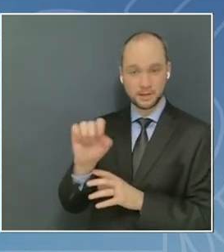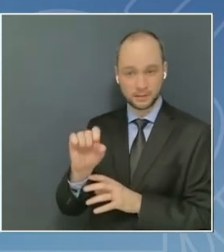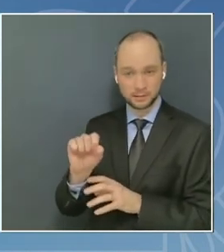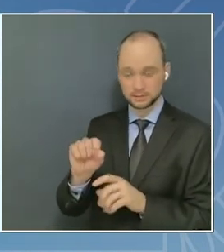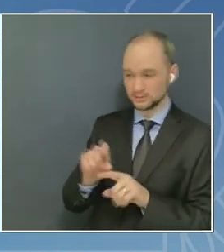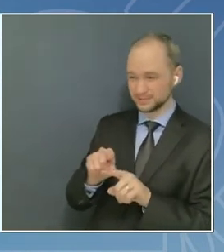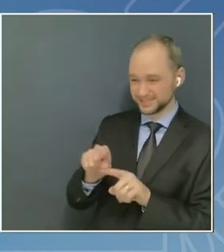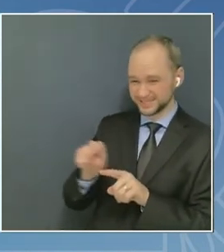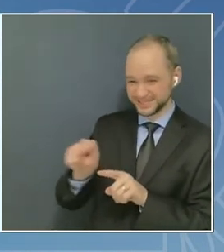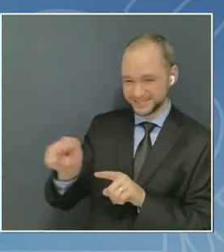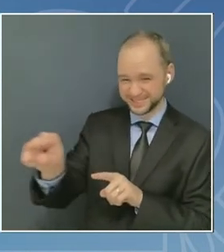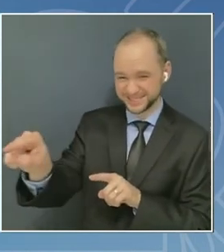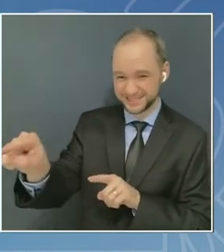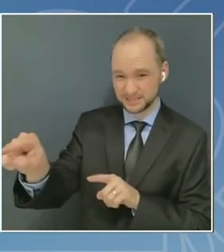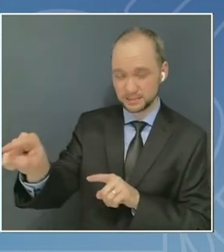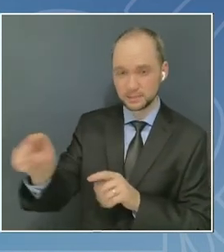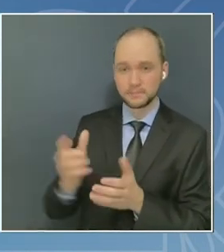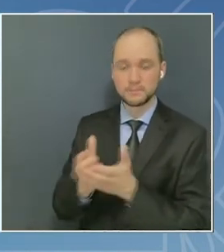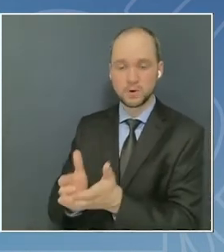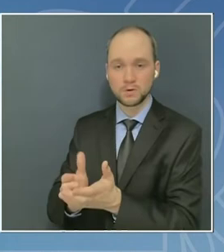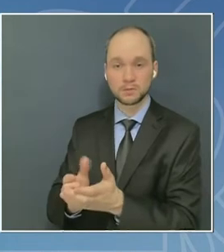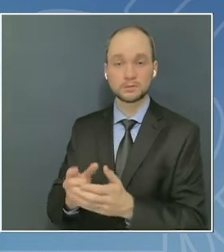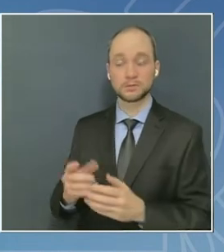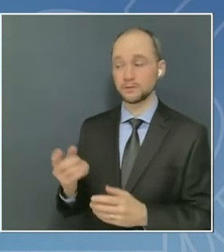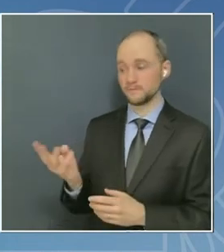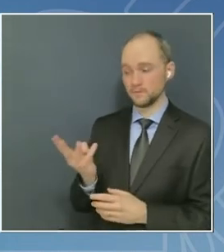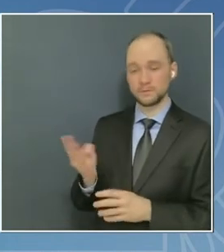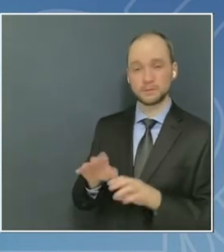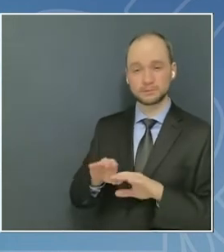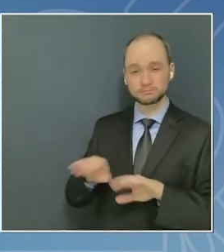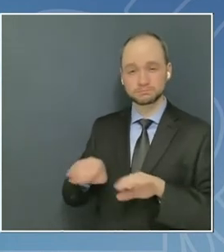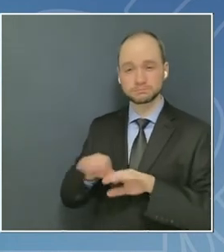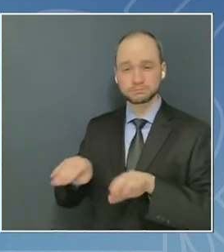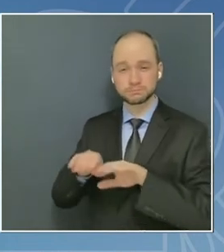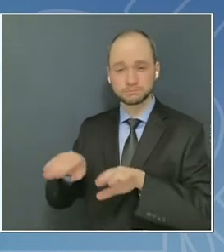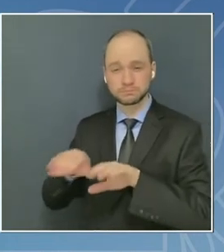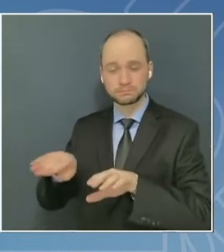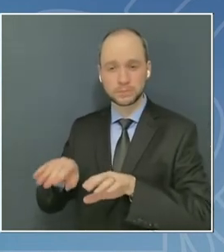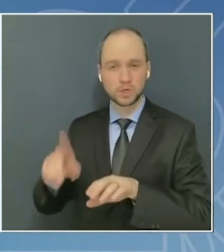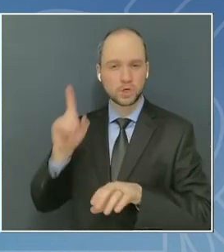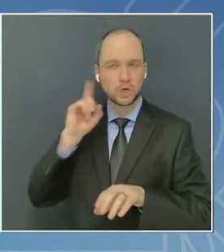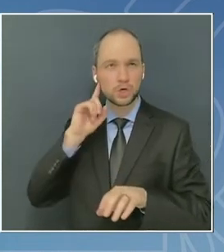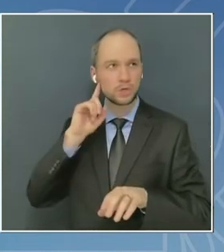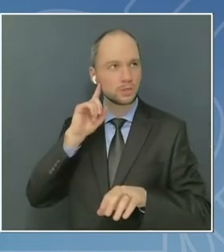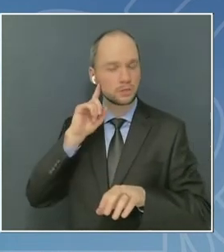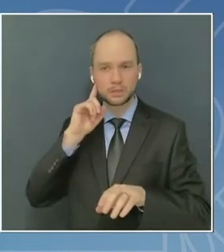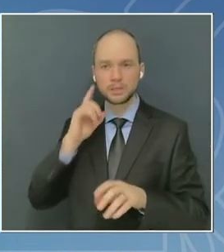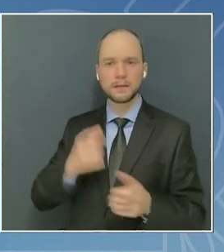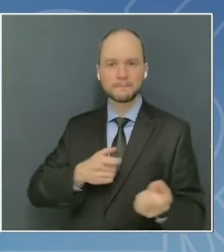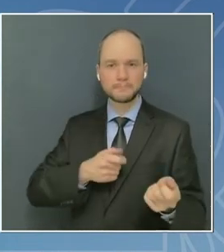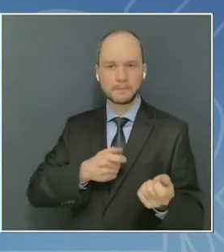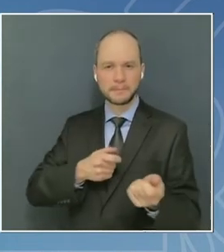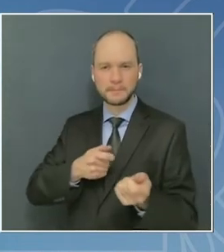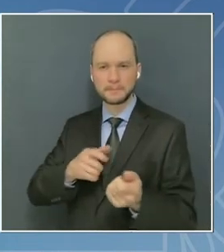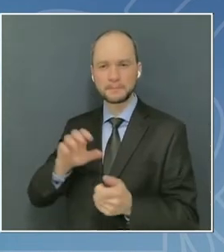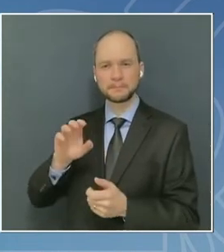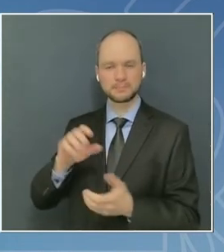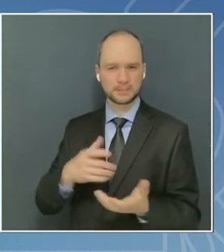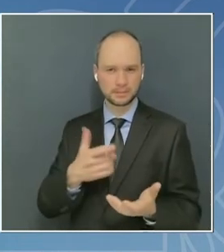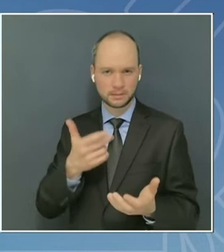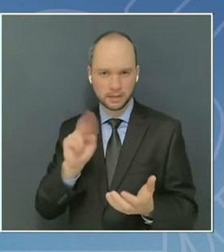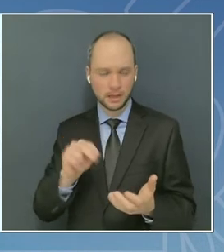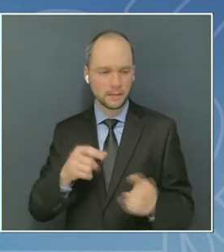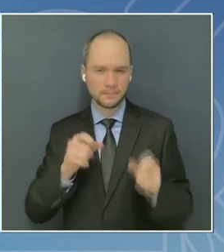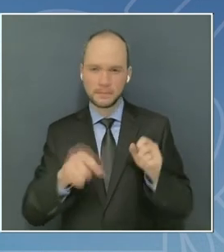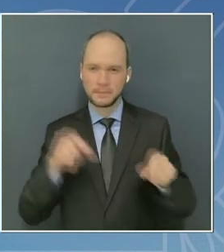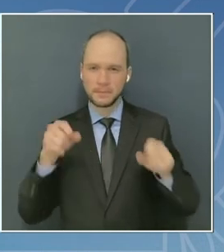night, they heard the machine guns pierce around their boat, and the water was splashing